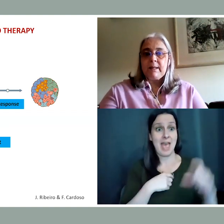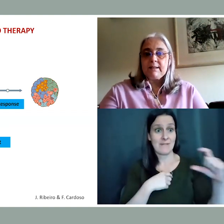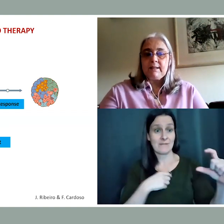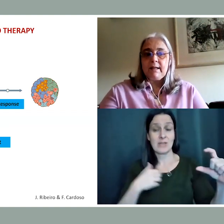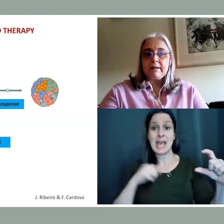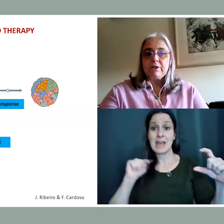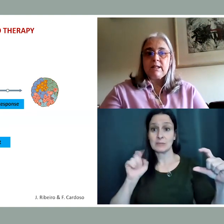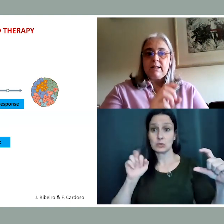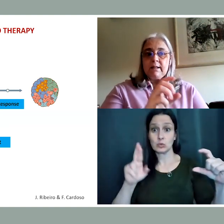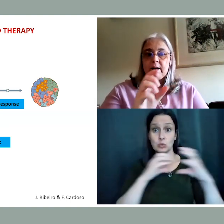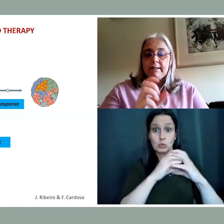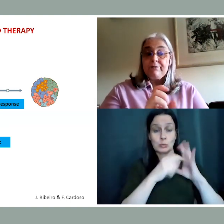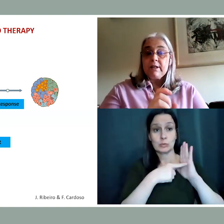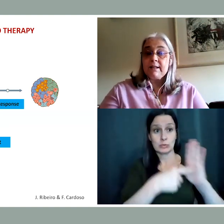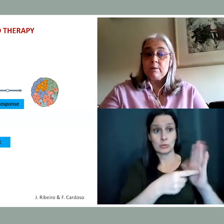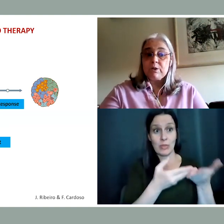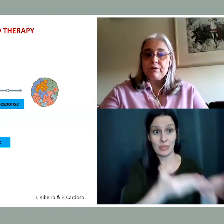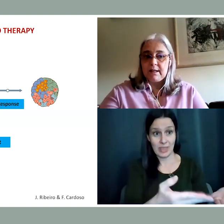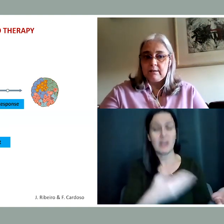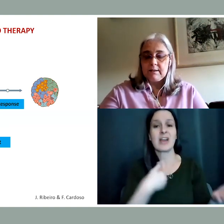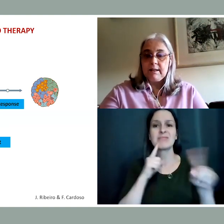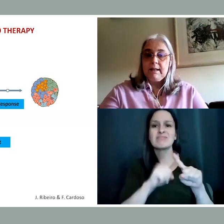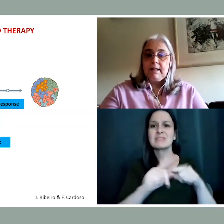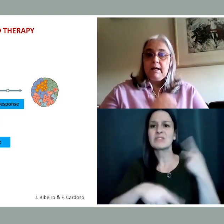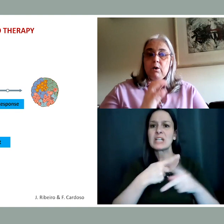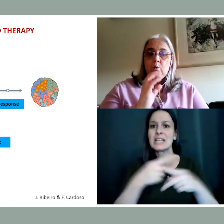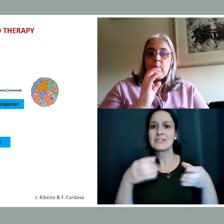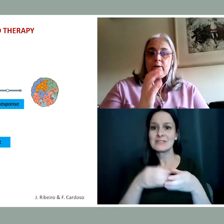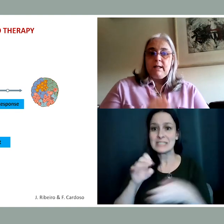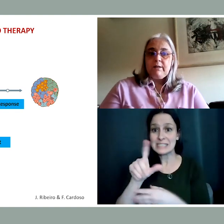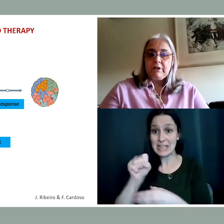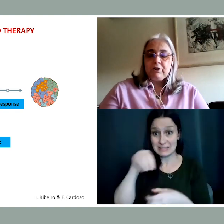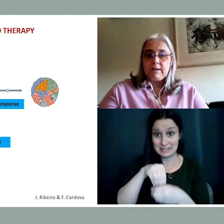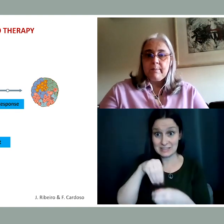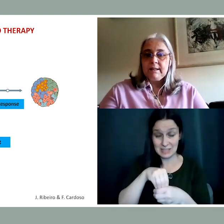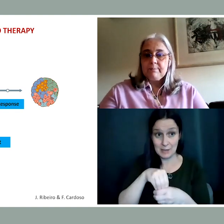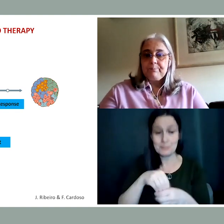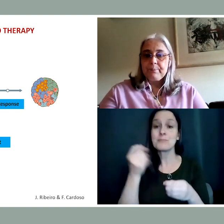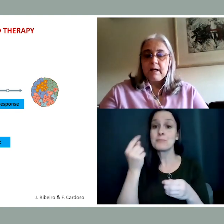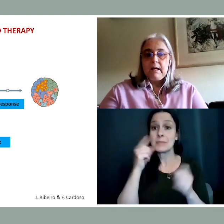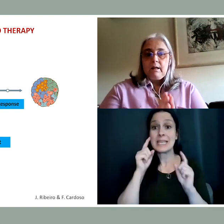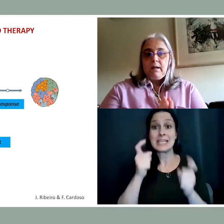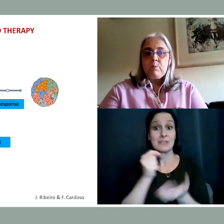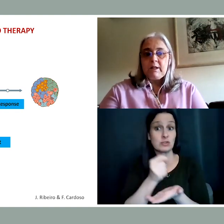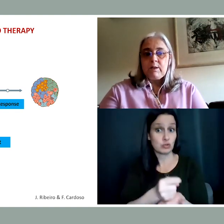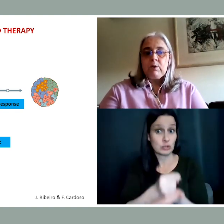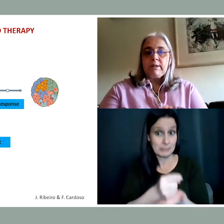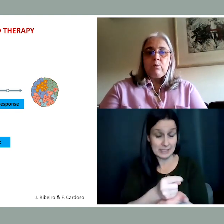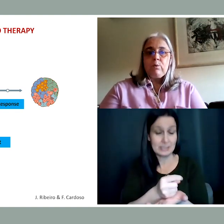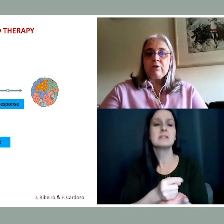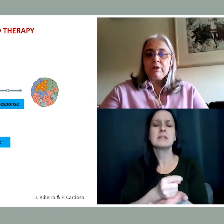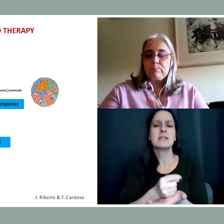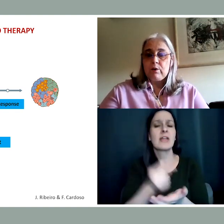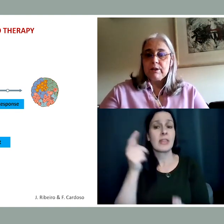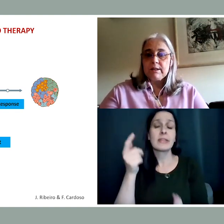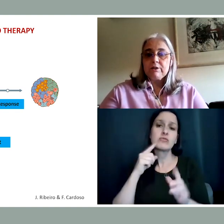tumor depicted there. You see that there are different types of cells. When we give a treatment, in principle, there